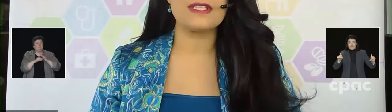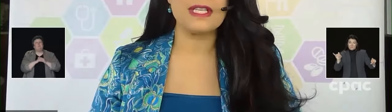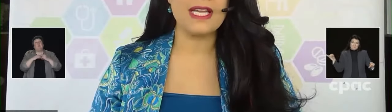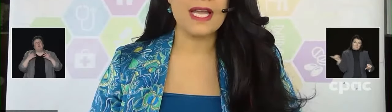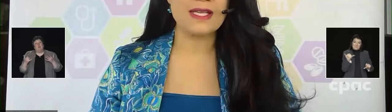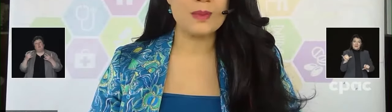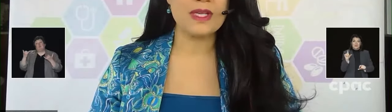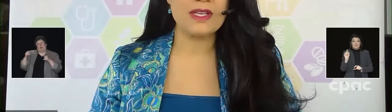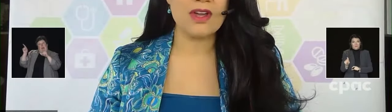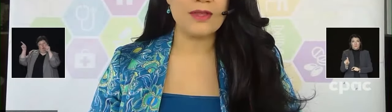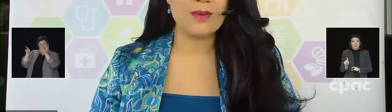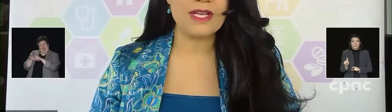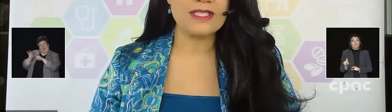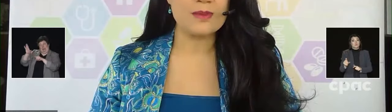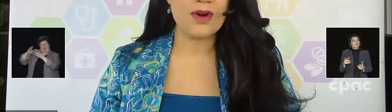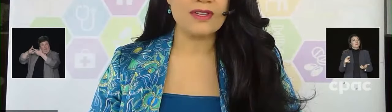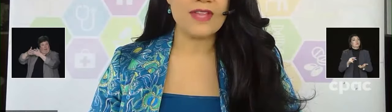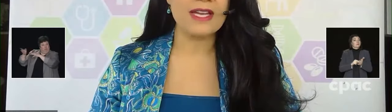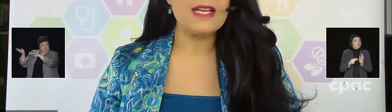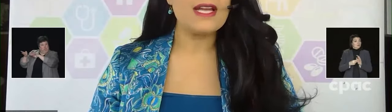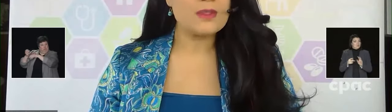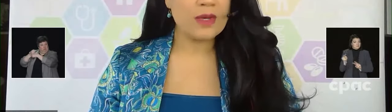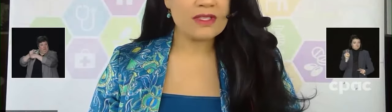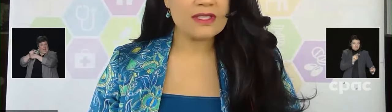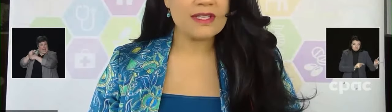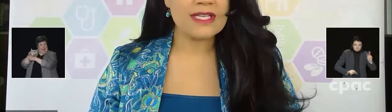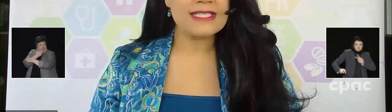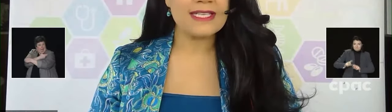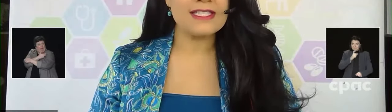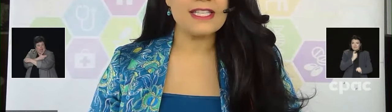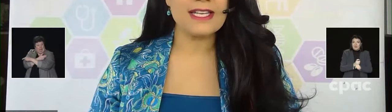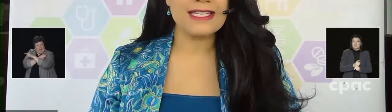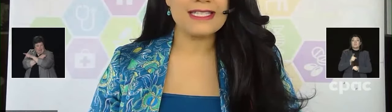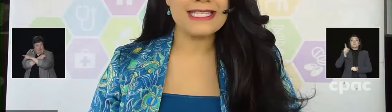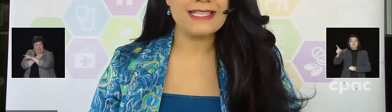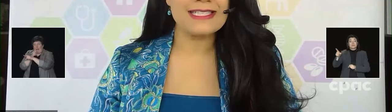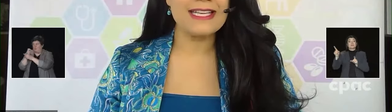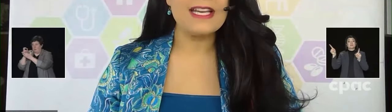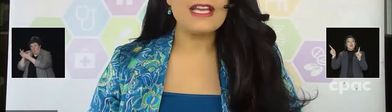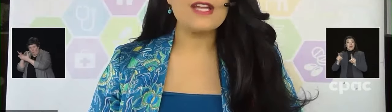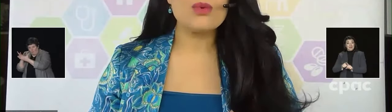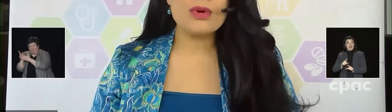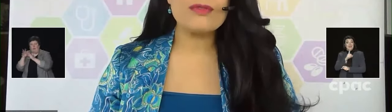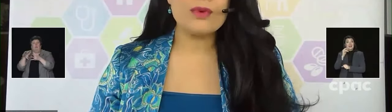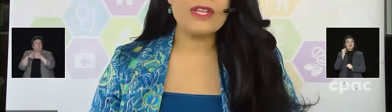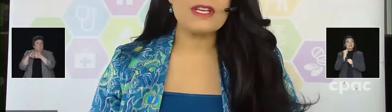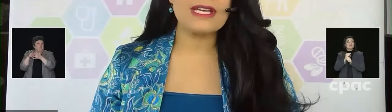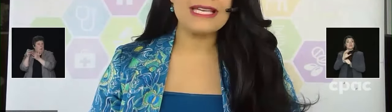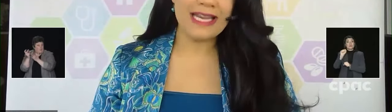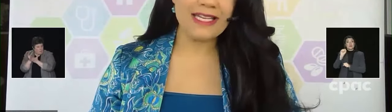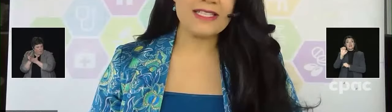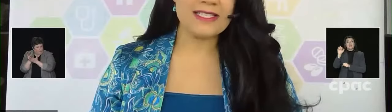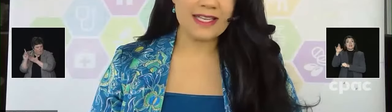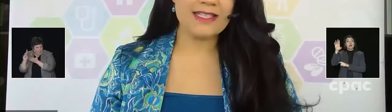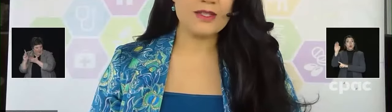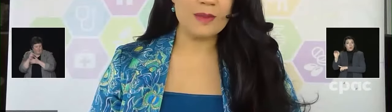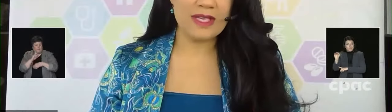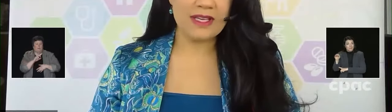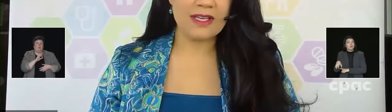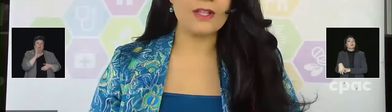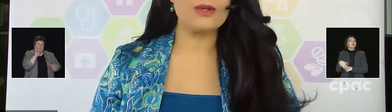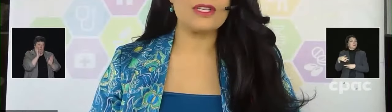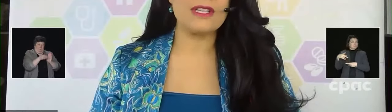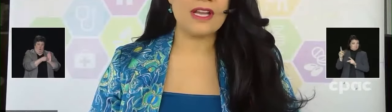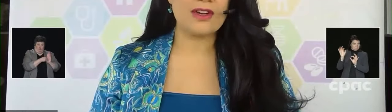India facility has been authorized as part of that, as well as sites in the United States. In order for the Canadian site